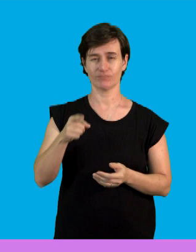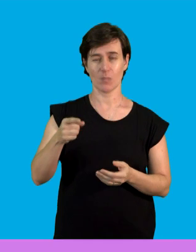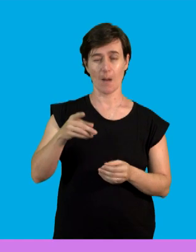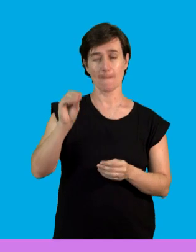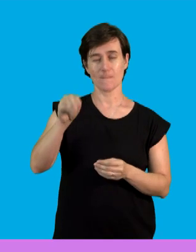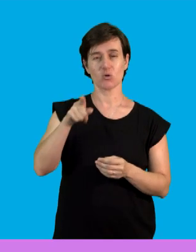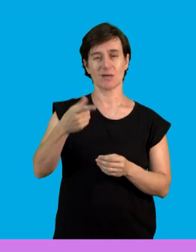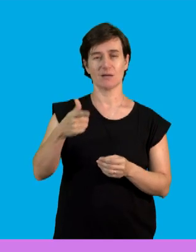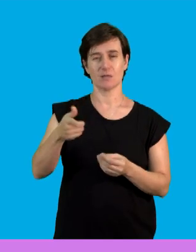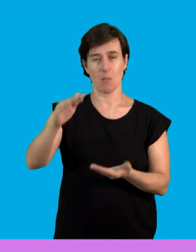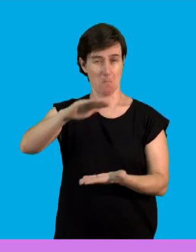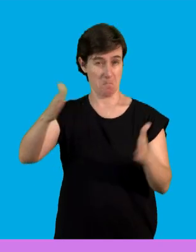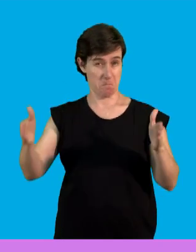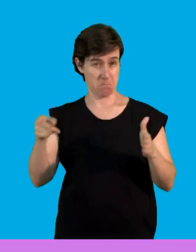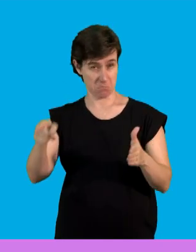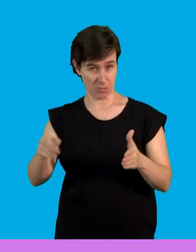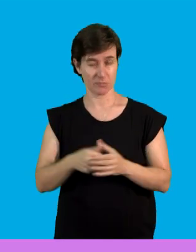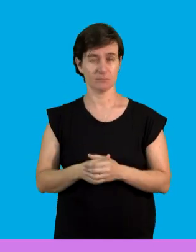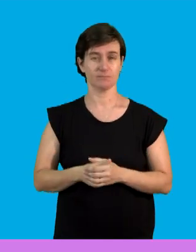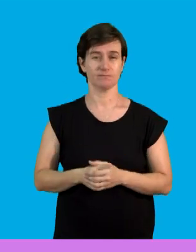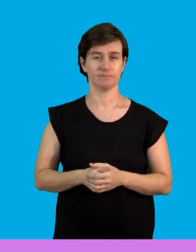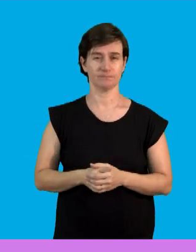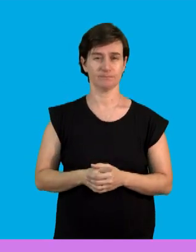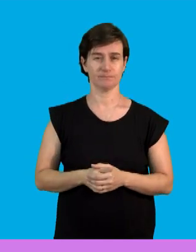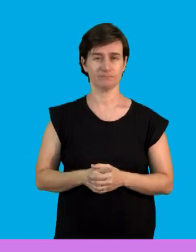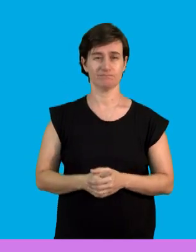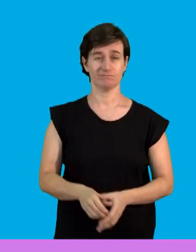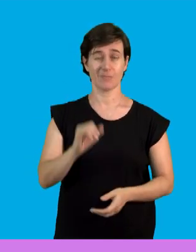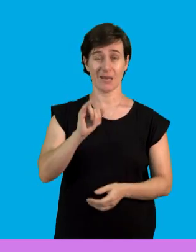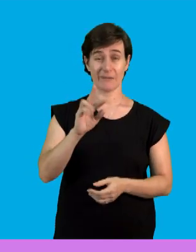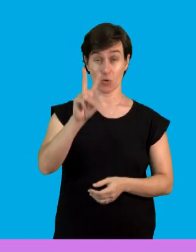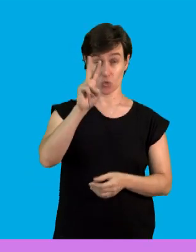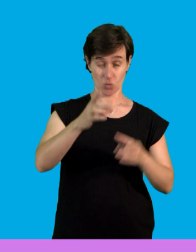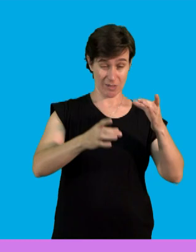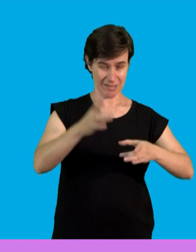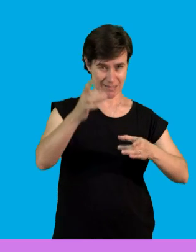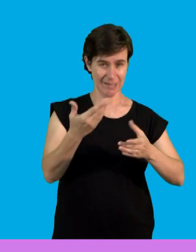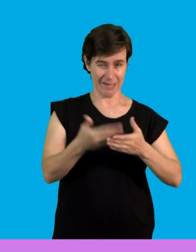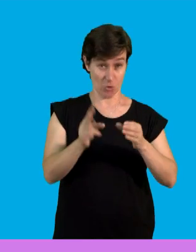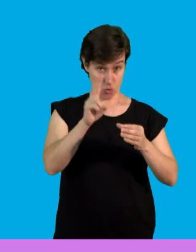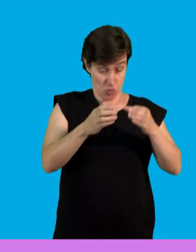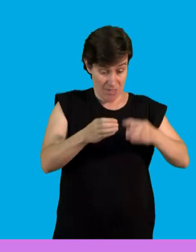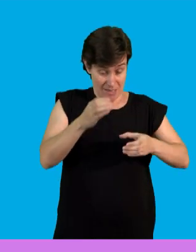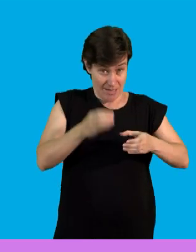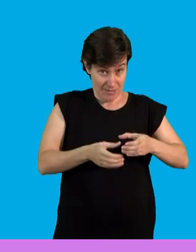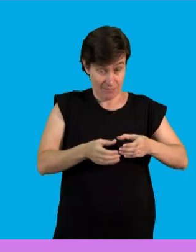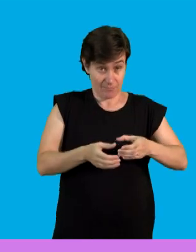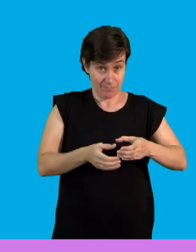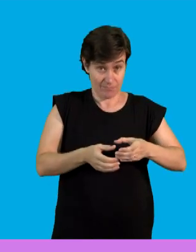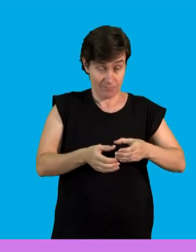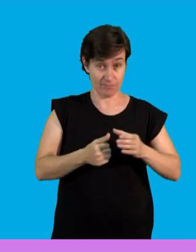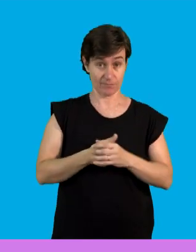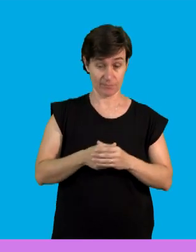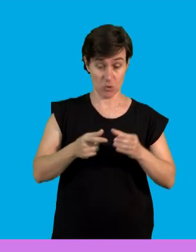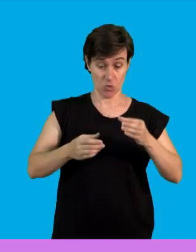12 centimeters, are packed in a cardboard container. If 2 cans can fit next to each